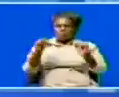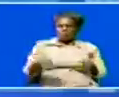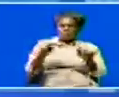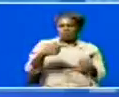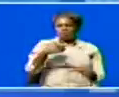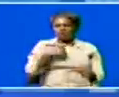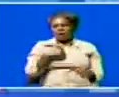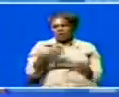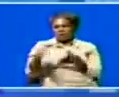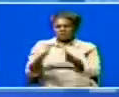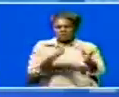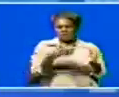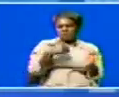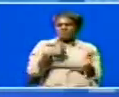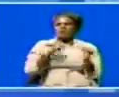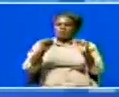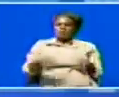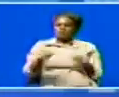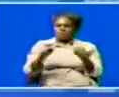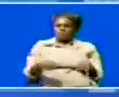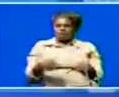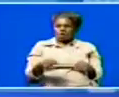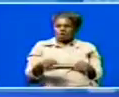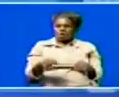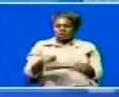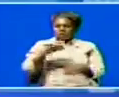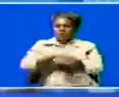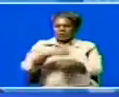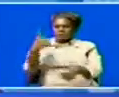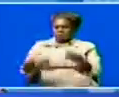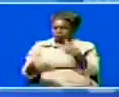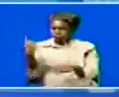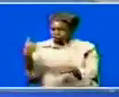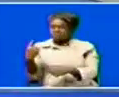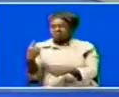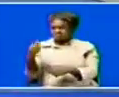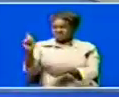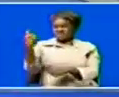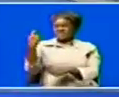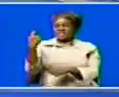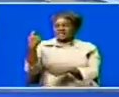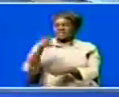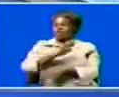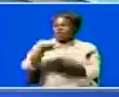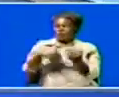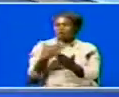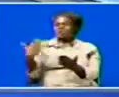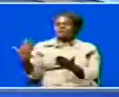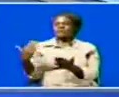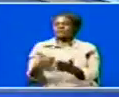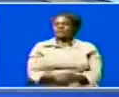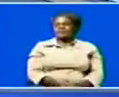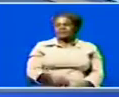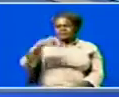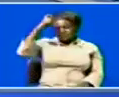have the infrastructure. If we could just get our act right, Kenya is really, it's everything. Mm-hmm. Very